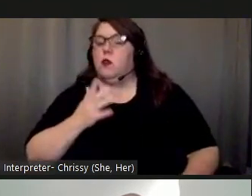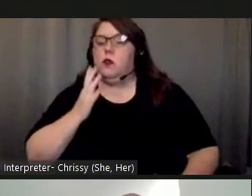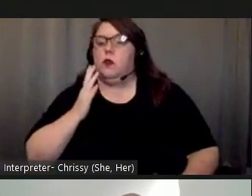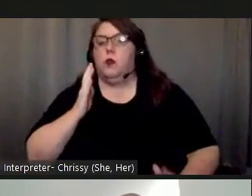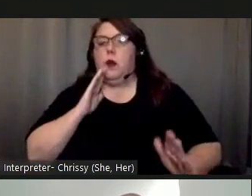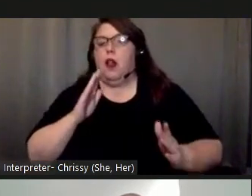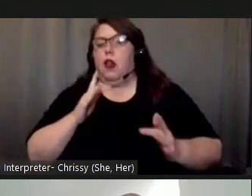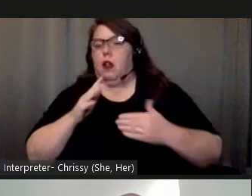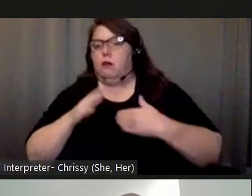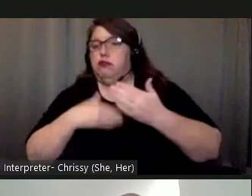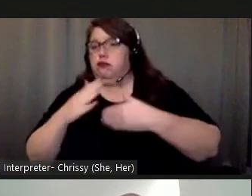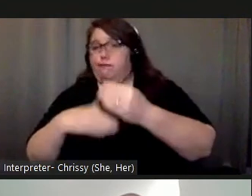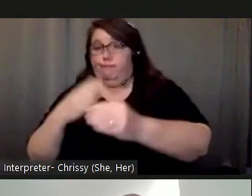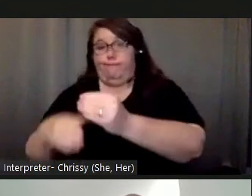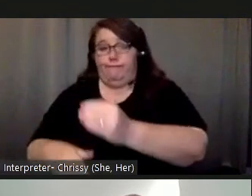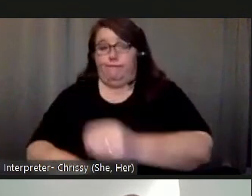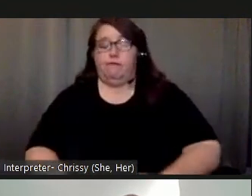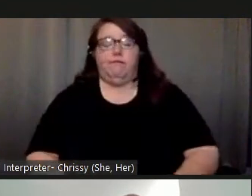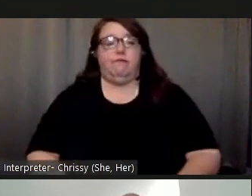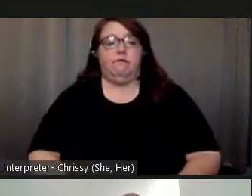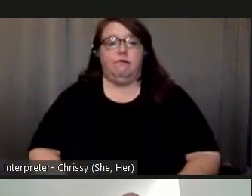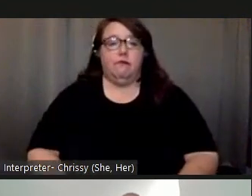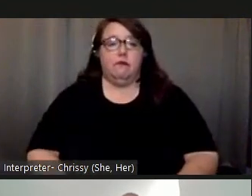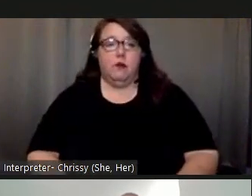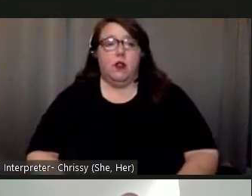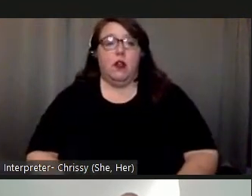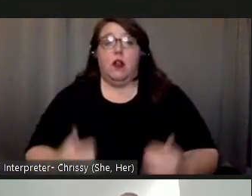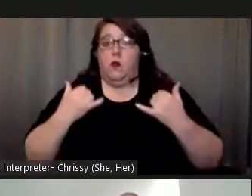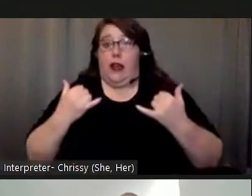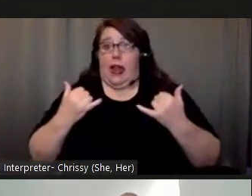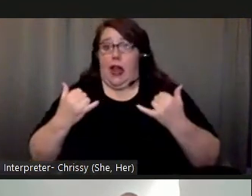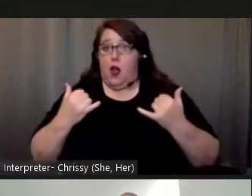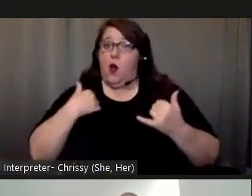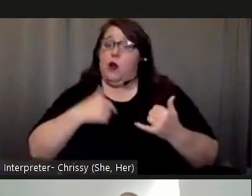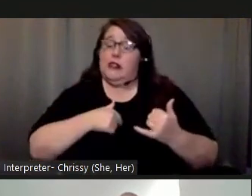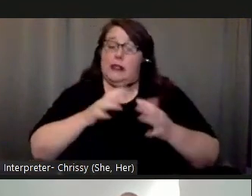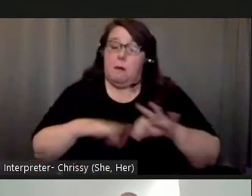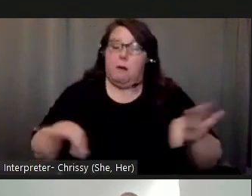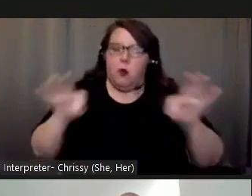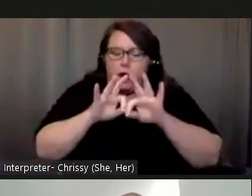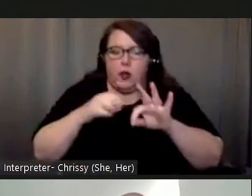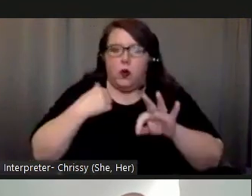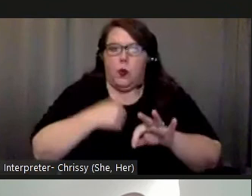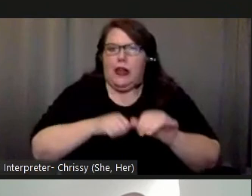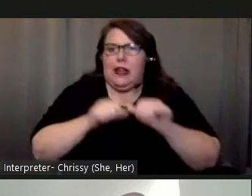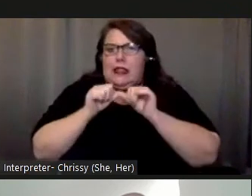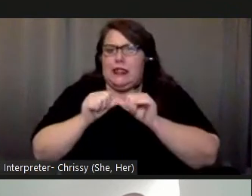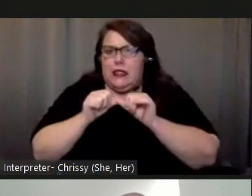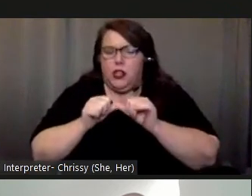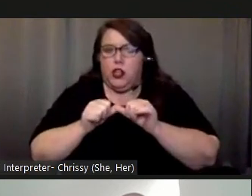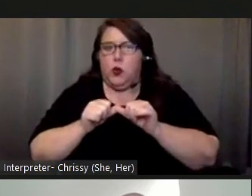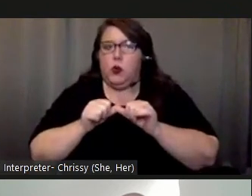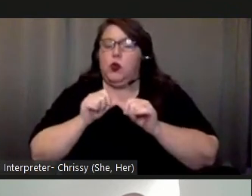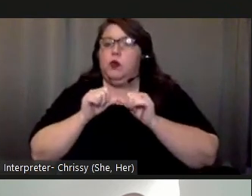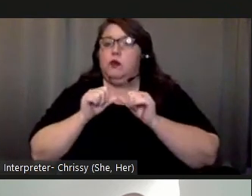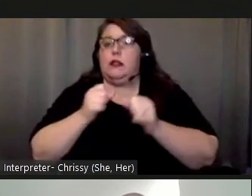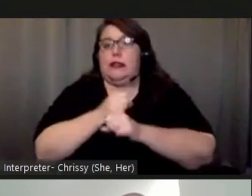tunnel. Now, in the meantime, it's important that we all continue to practice our safe